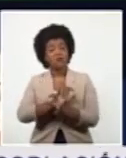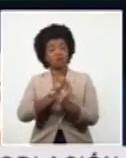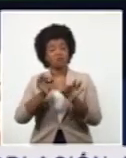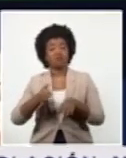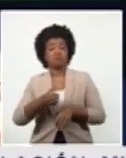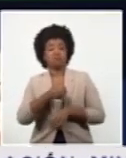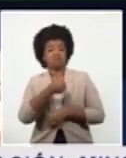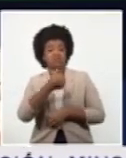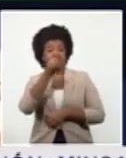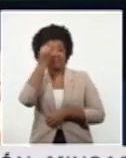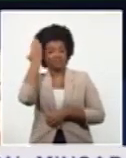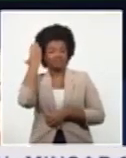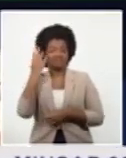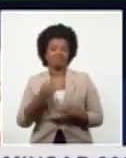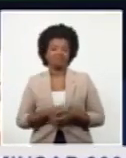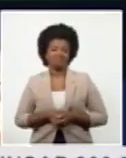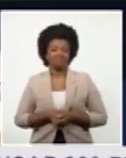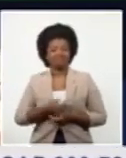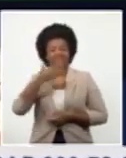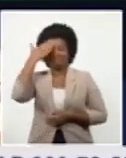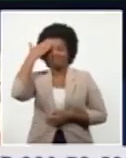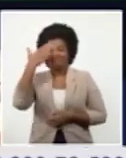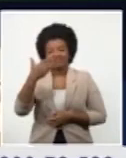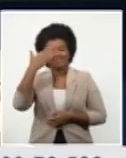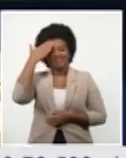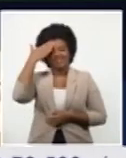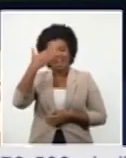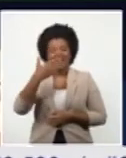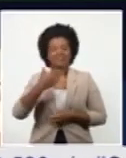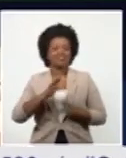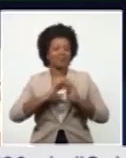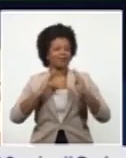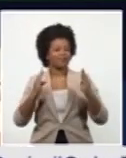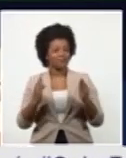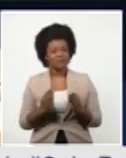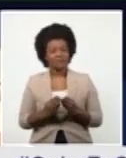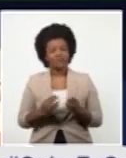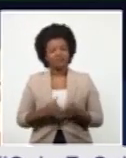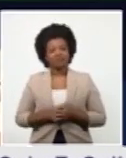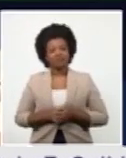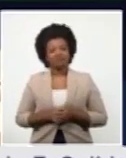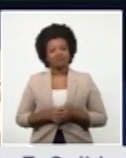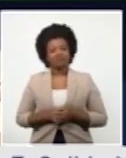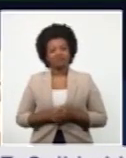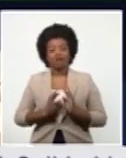appreciation that I have received since yesterday from many people, and